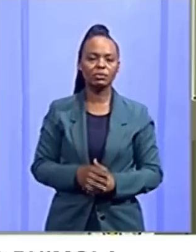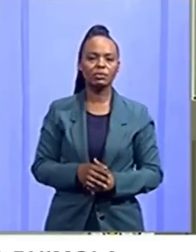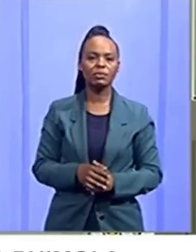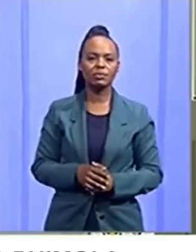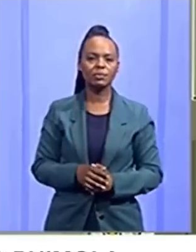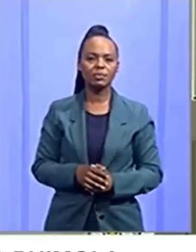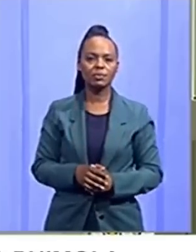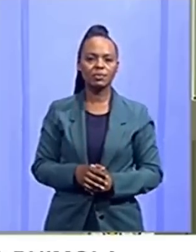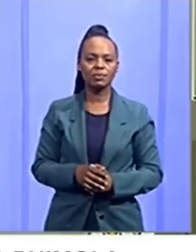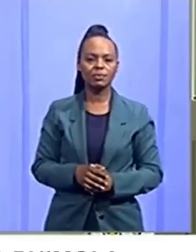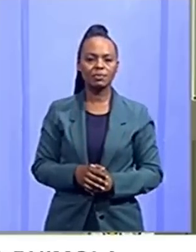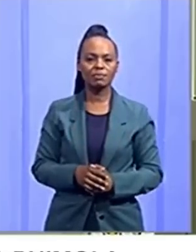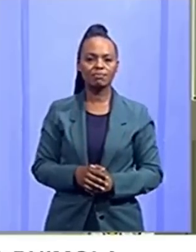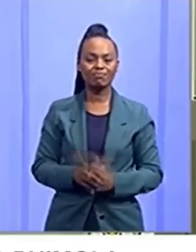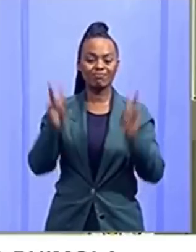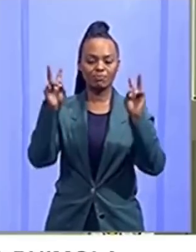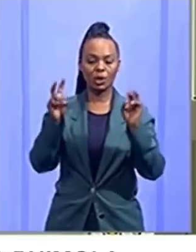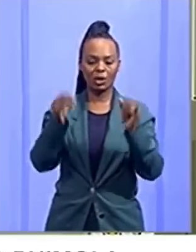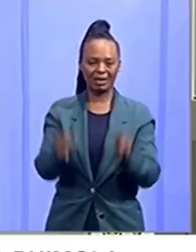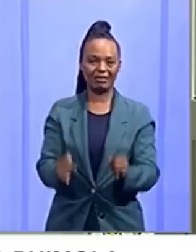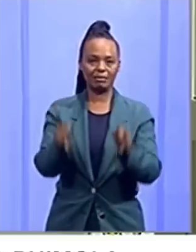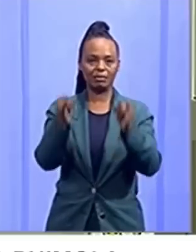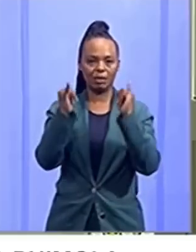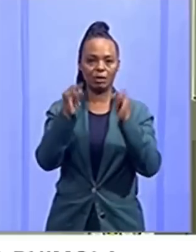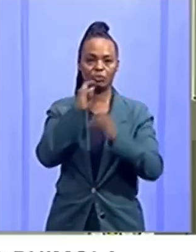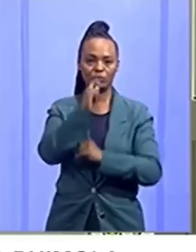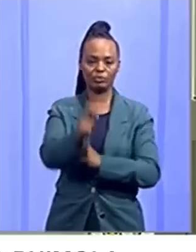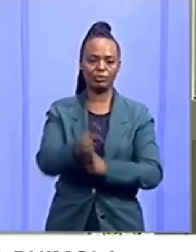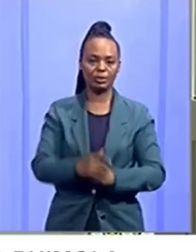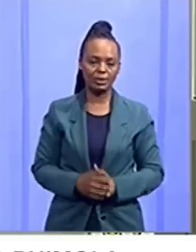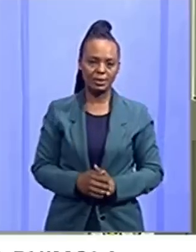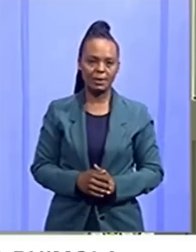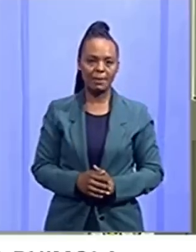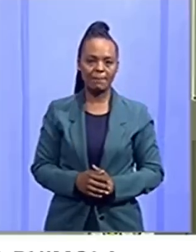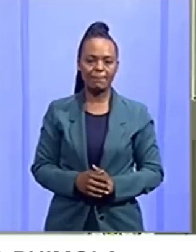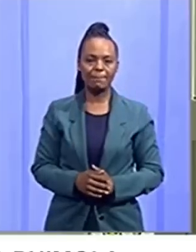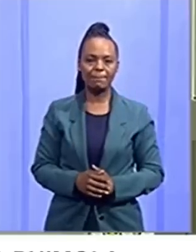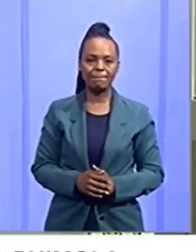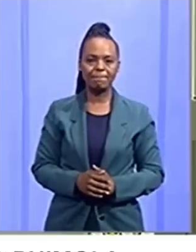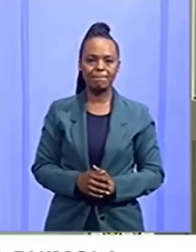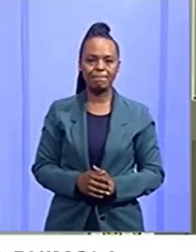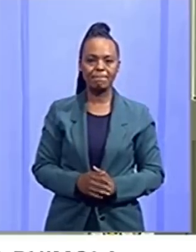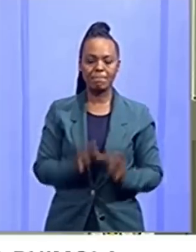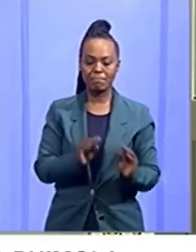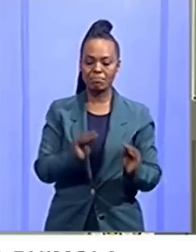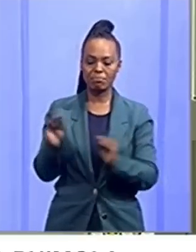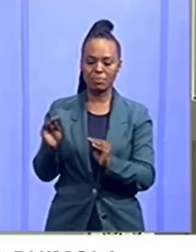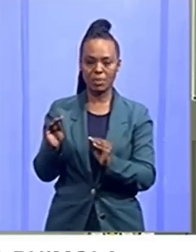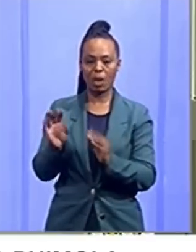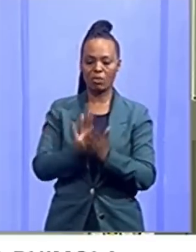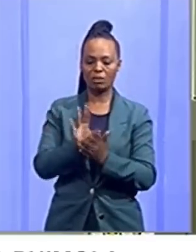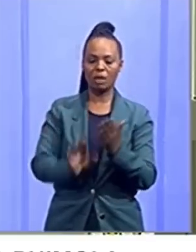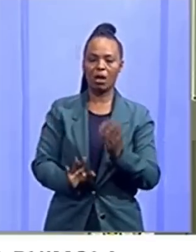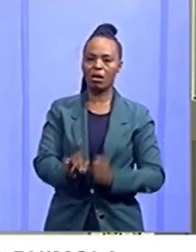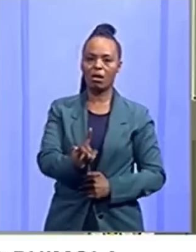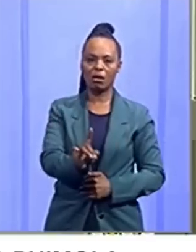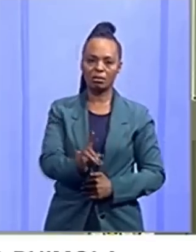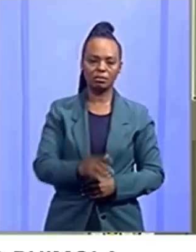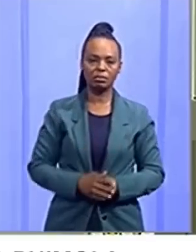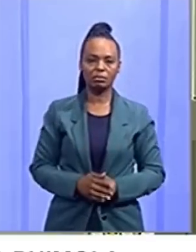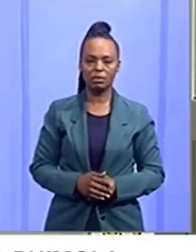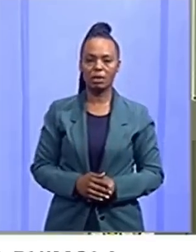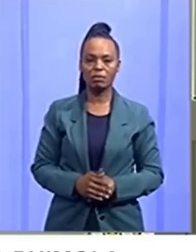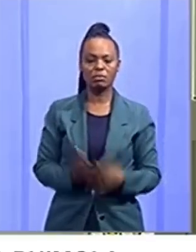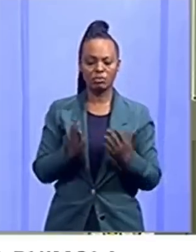that this is a very serious matter and the matter should not be removed from the roll. That in all